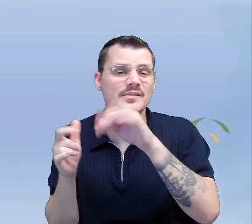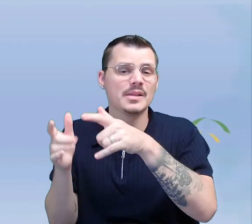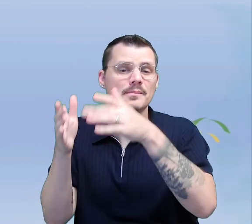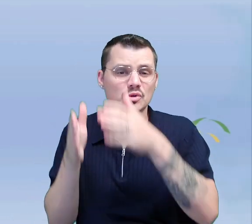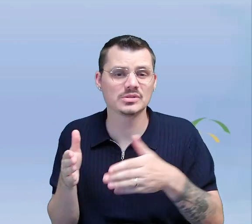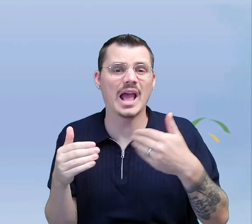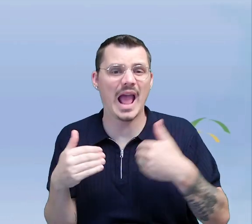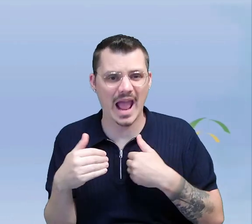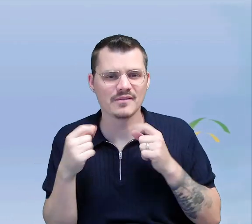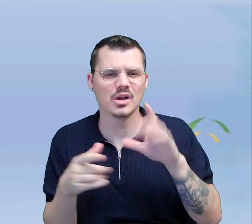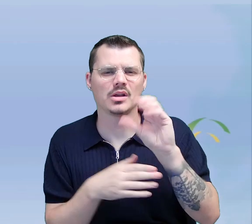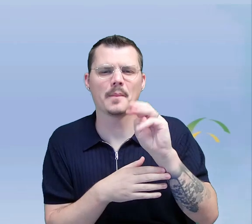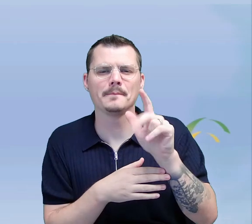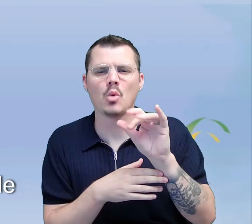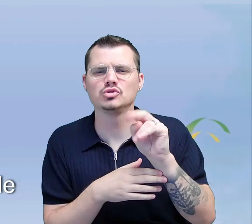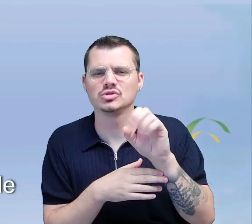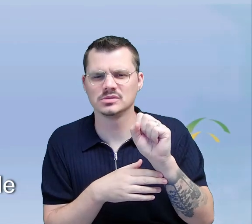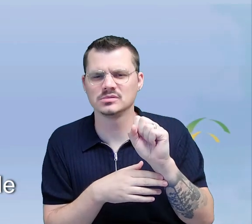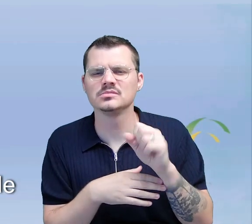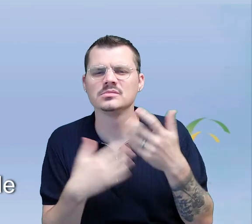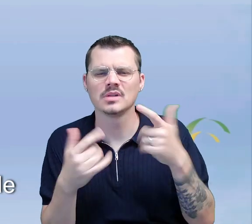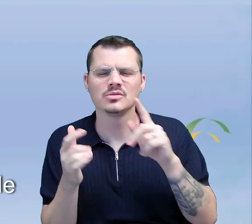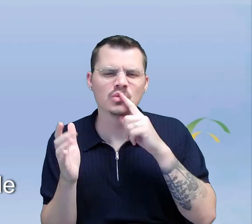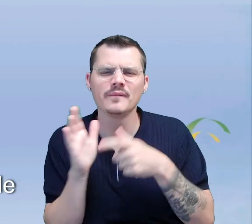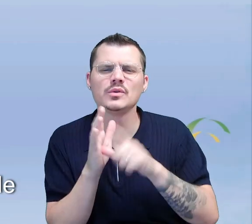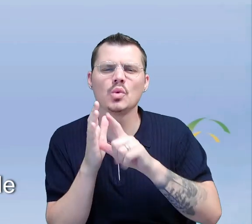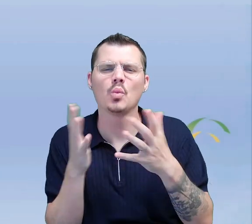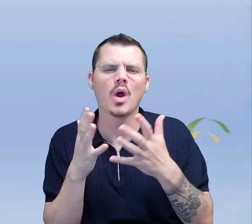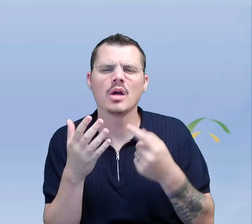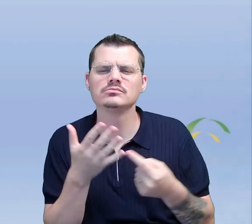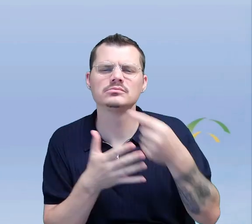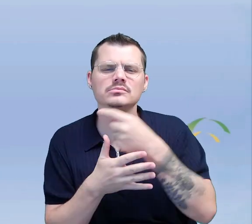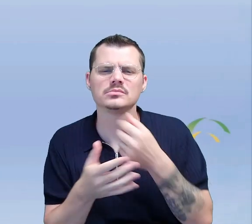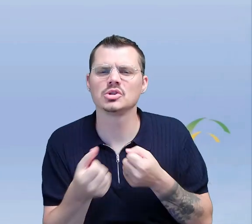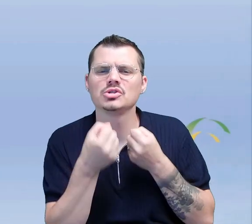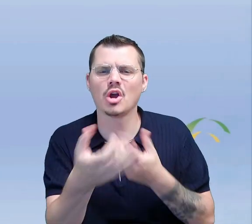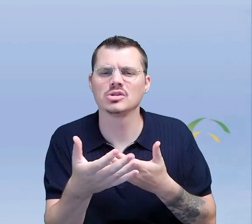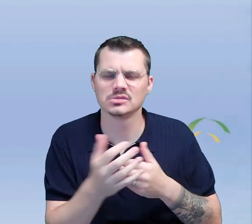If the person has compulsions, let's take a review of all the possible causes.